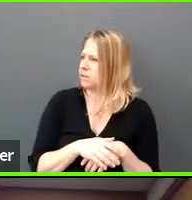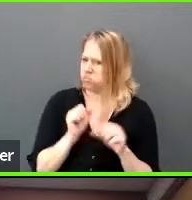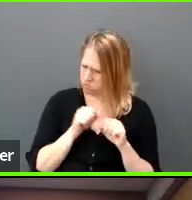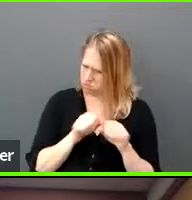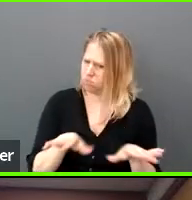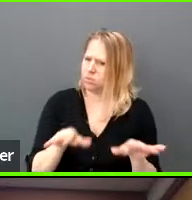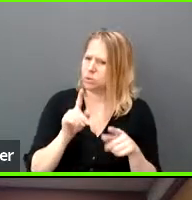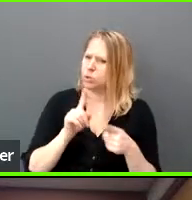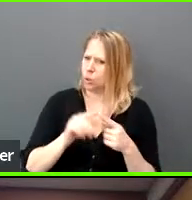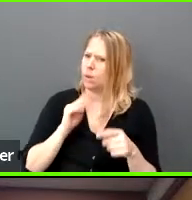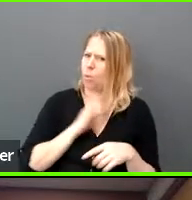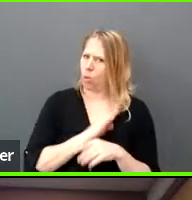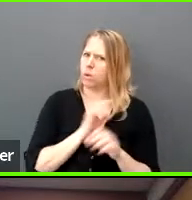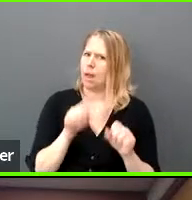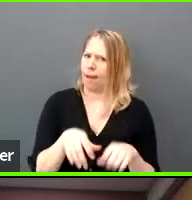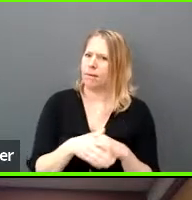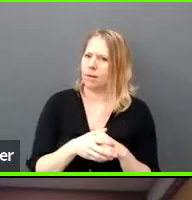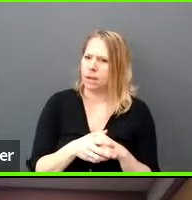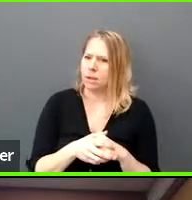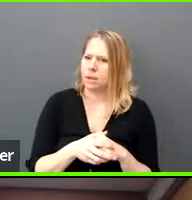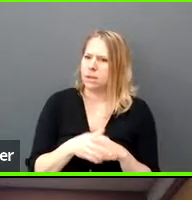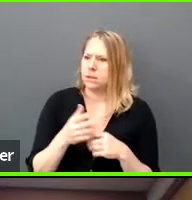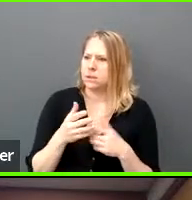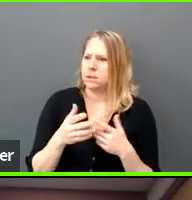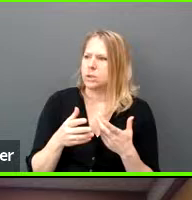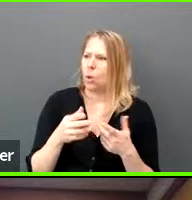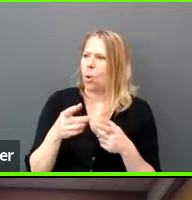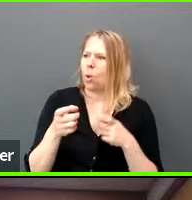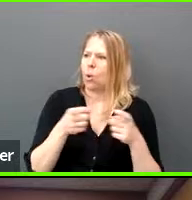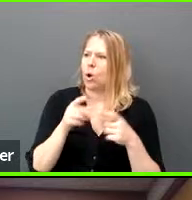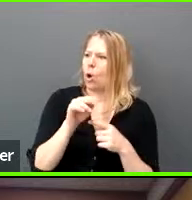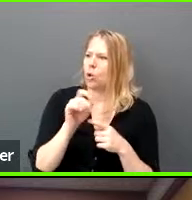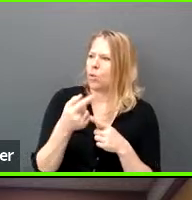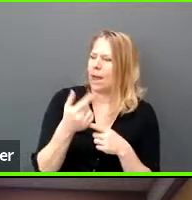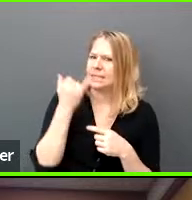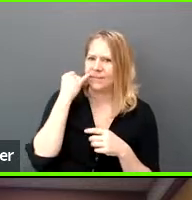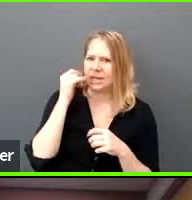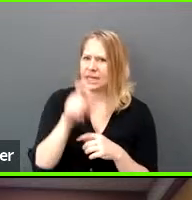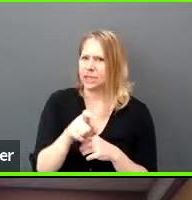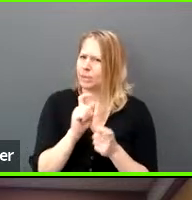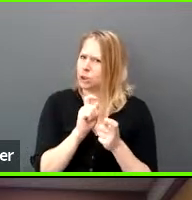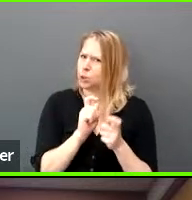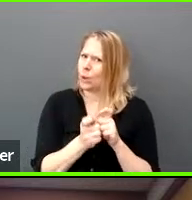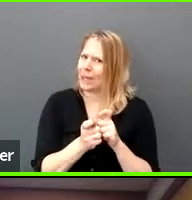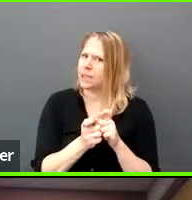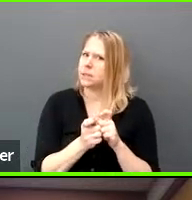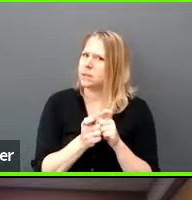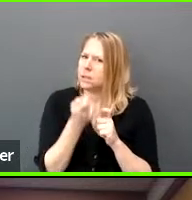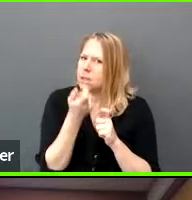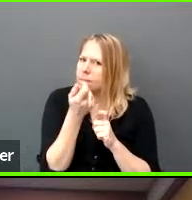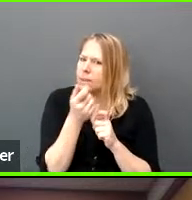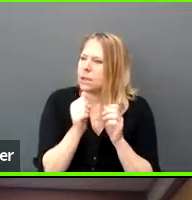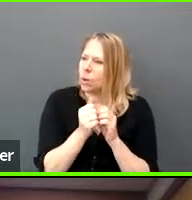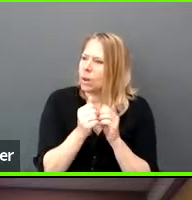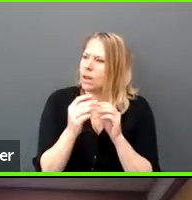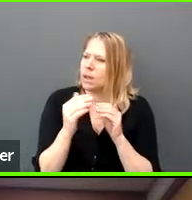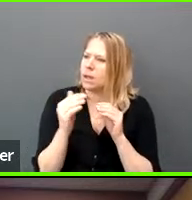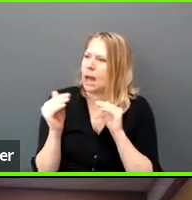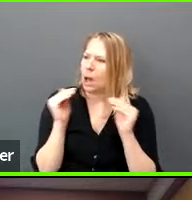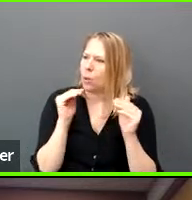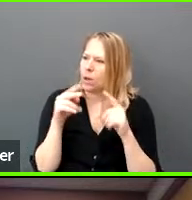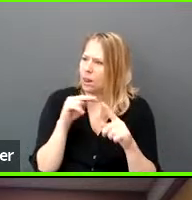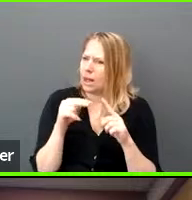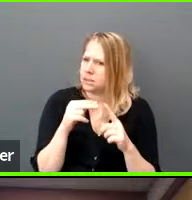Yeah, so I would think that if, on the regs, if in fact it needs to be tweaked with the equity